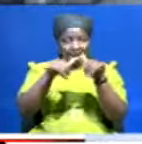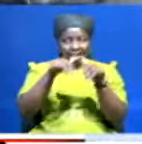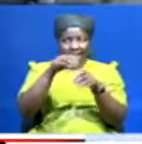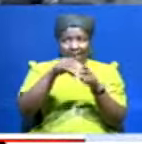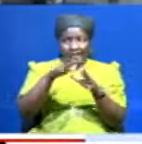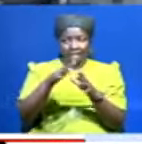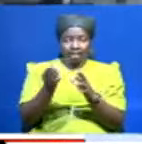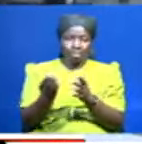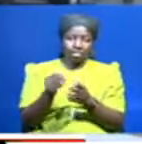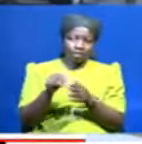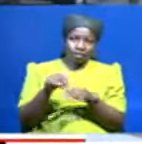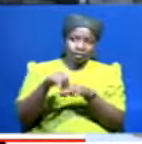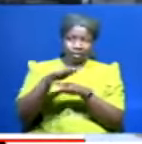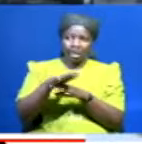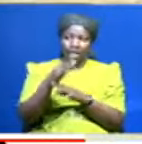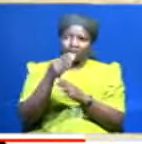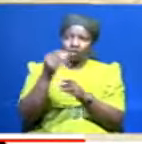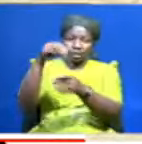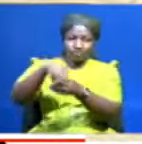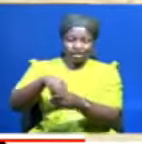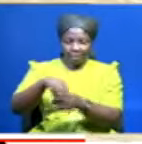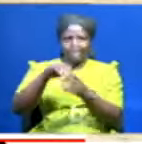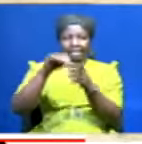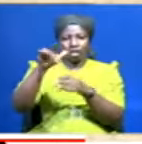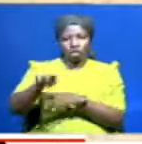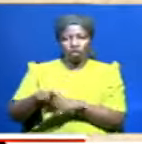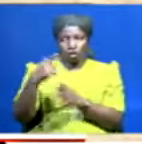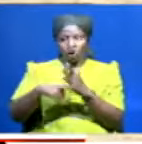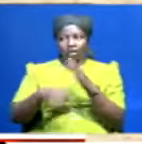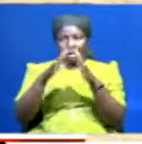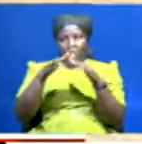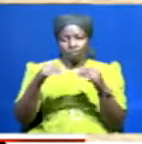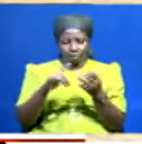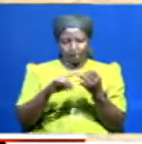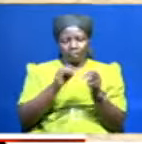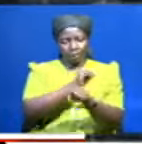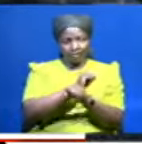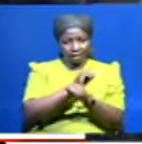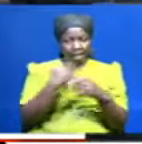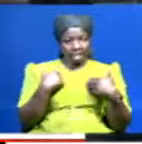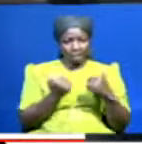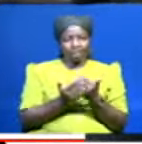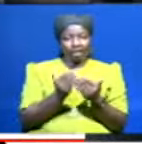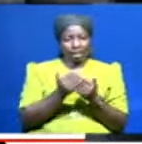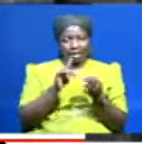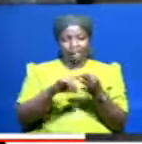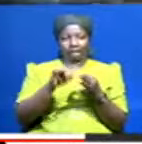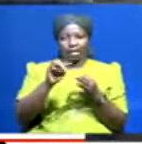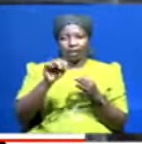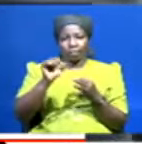in the affordable housing project, preventive healthcare, MSMEs and the creative economy.